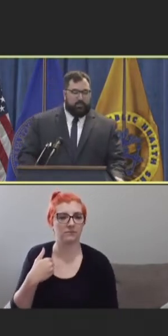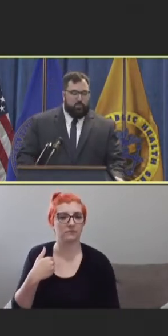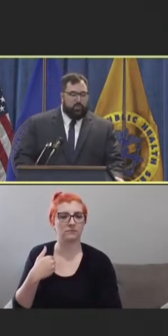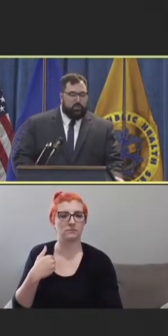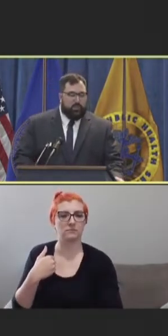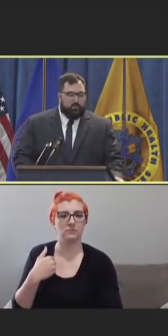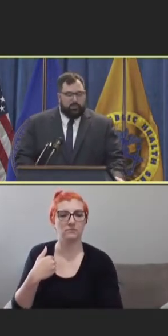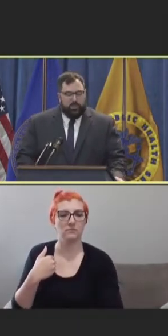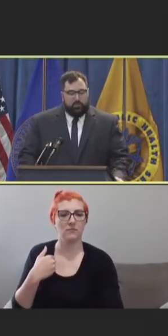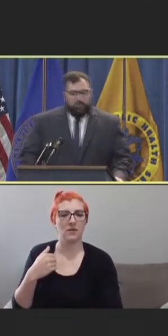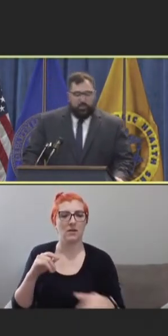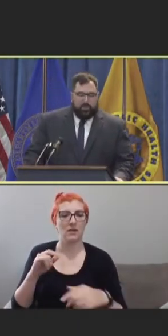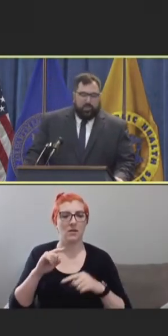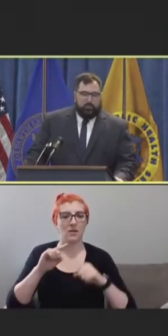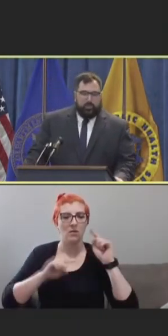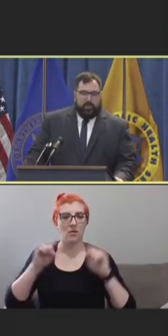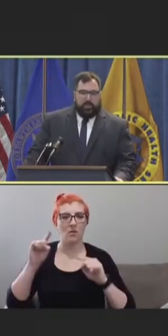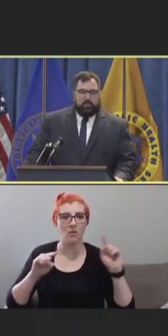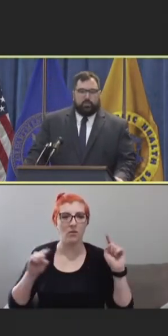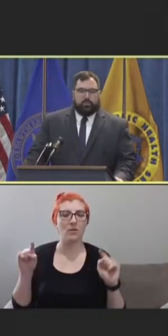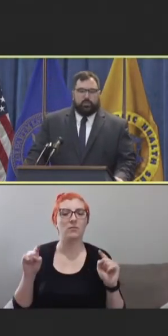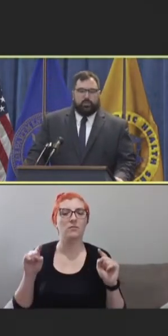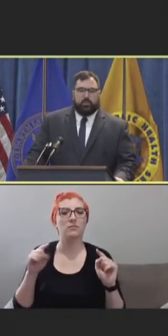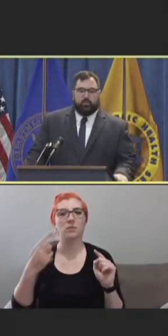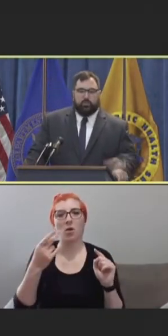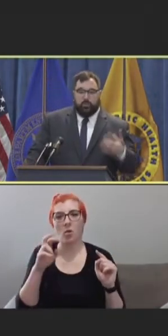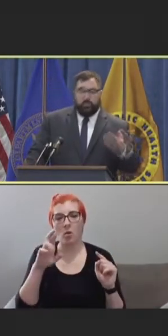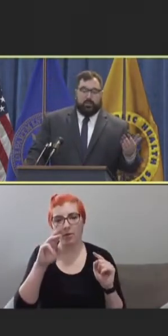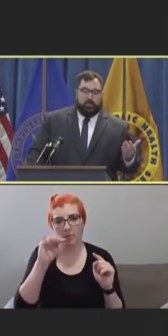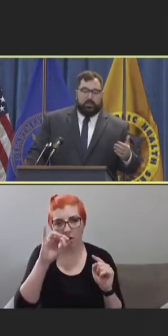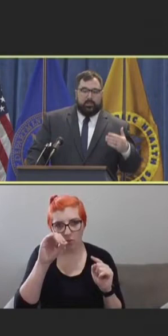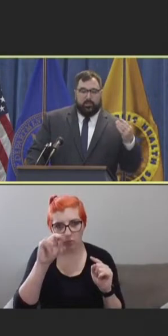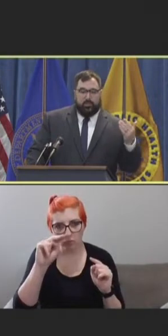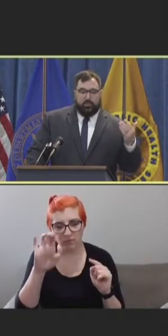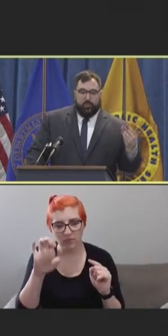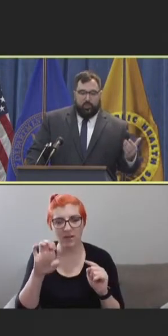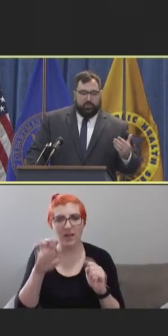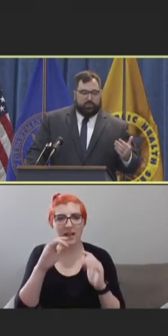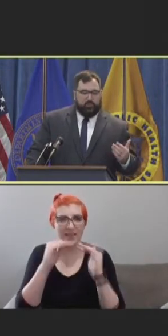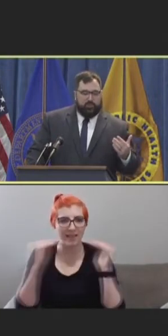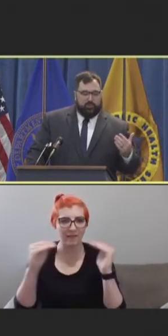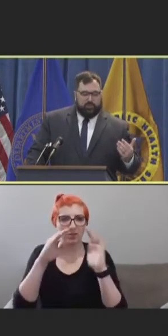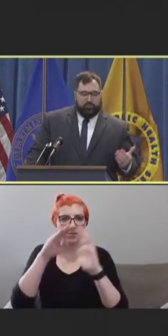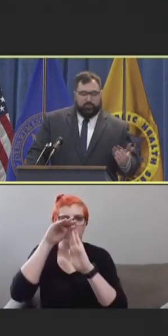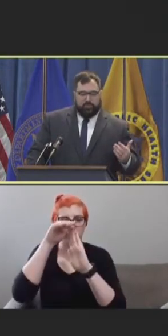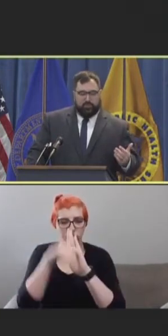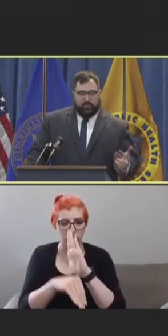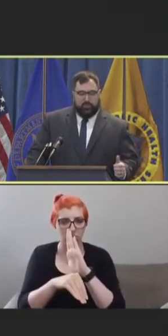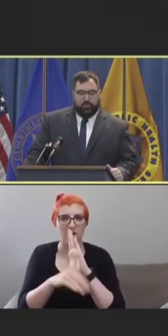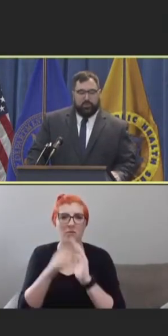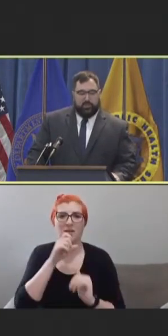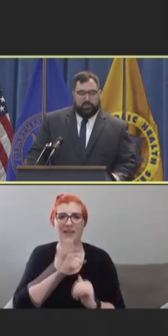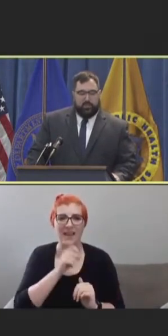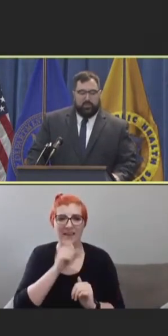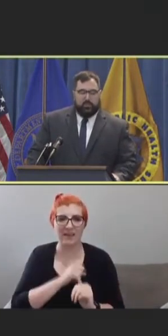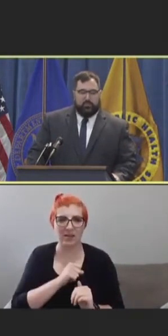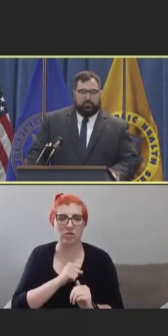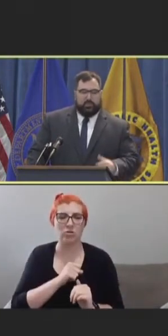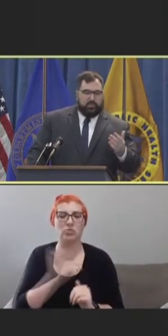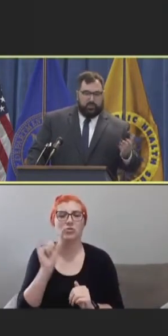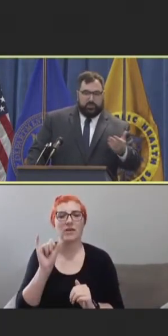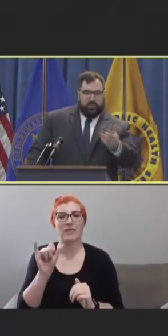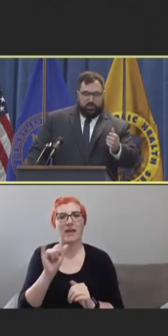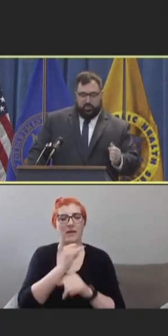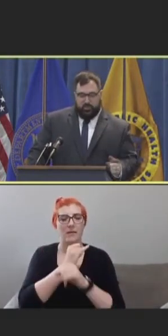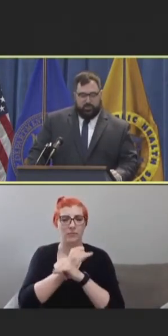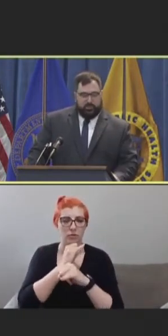the hormone levels dropping off with age, leading to likely, in part, some of those differences in immunity that we've seen